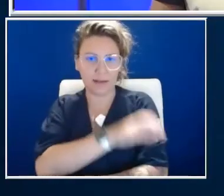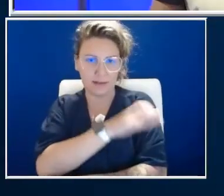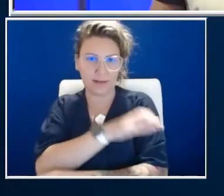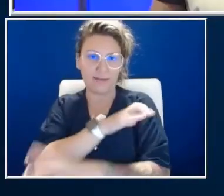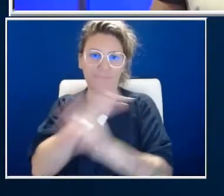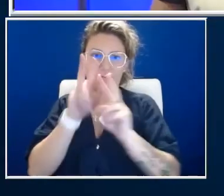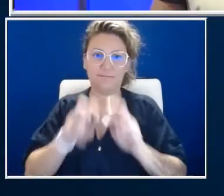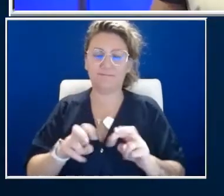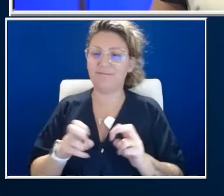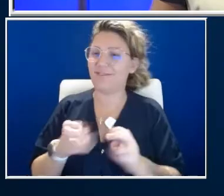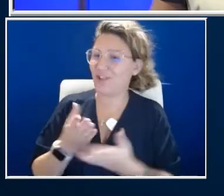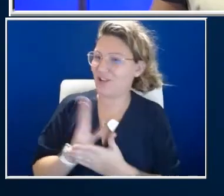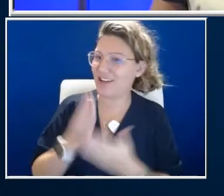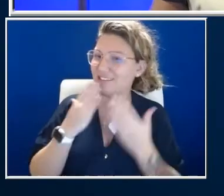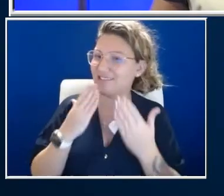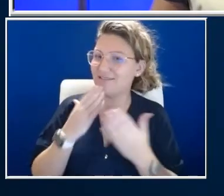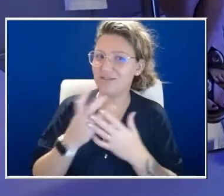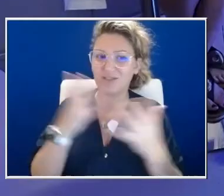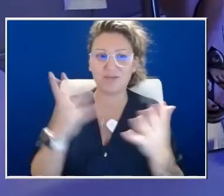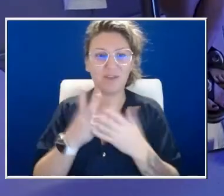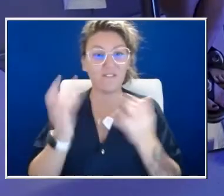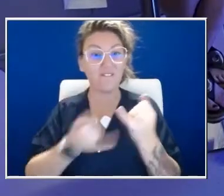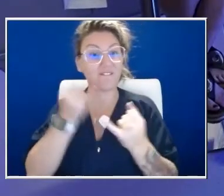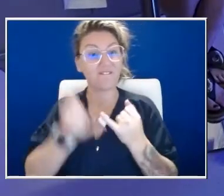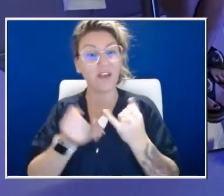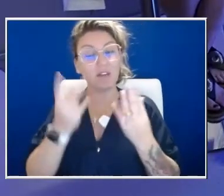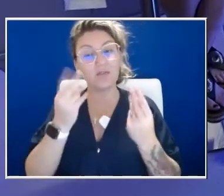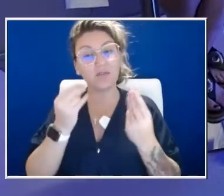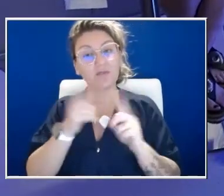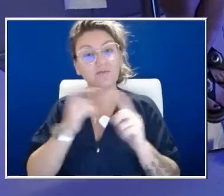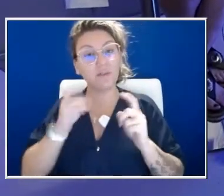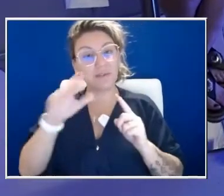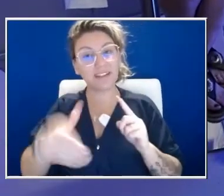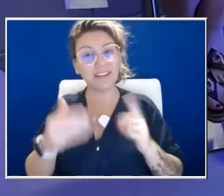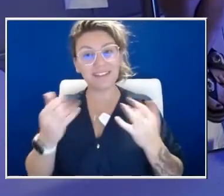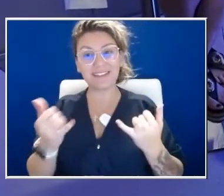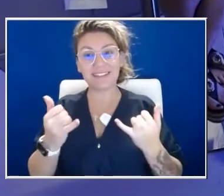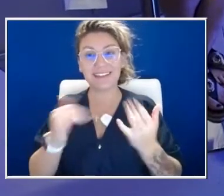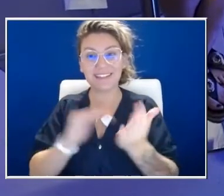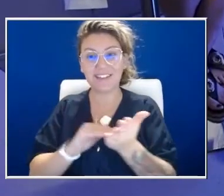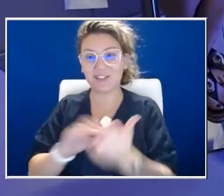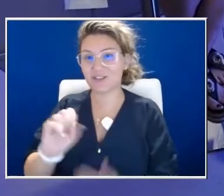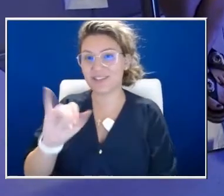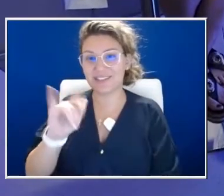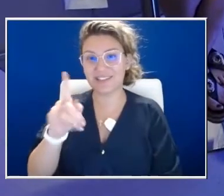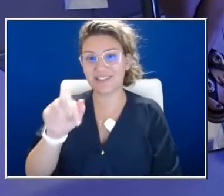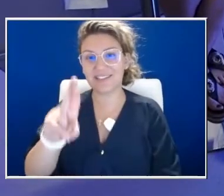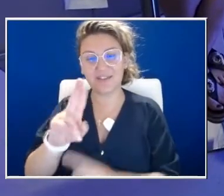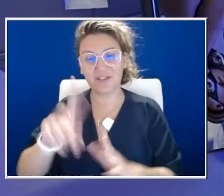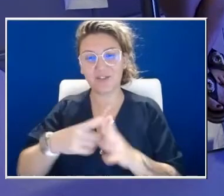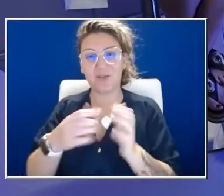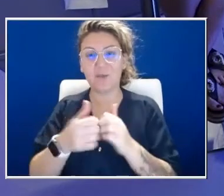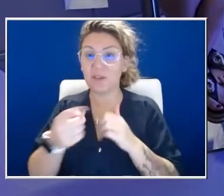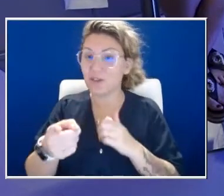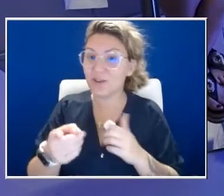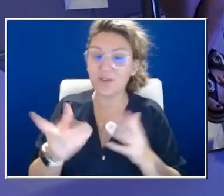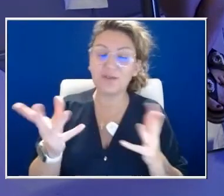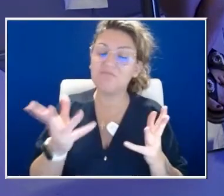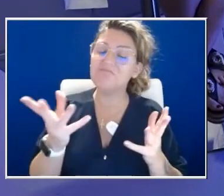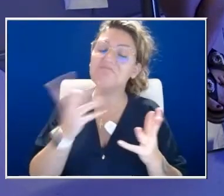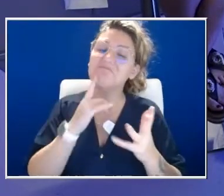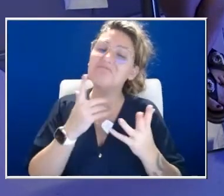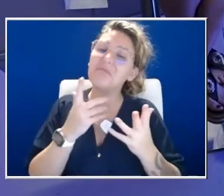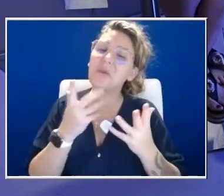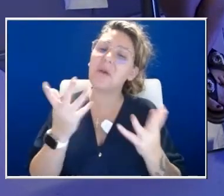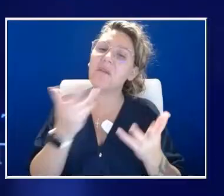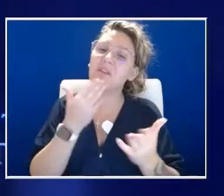Doc Hawk, thanks so much. I want to get final thoughts from our guest today. Dr. Silver, I'll start with you. Just some parting words as we head out and have a good time tonight.